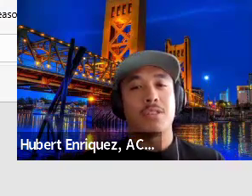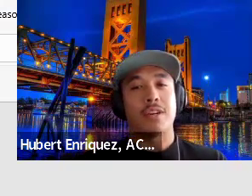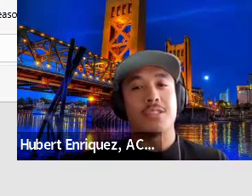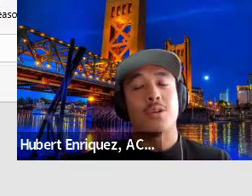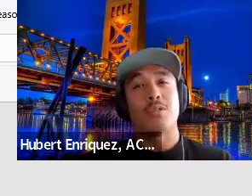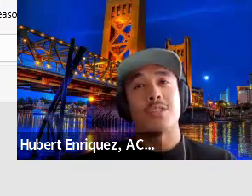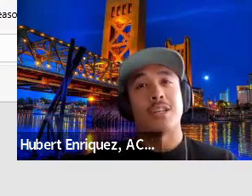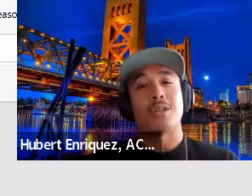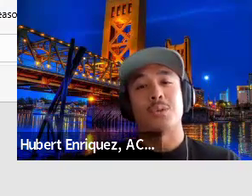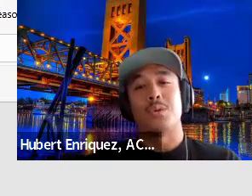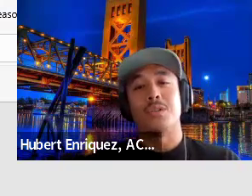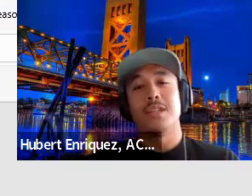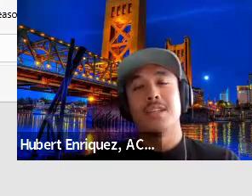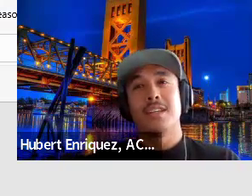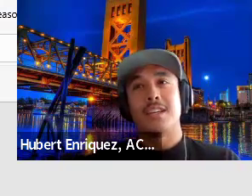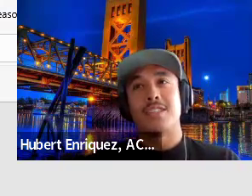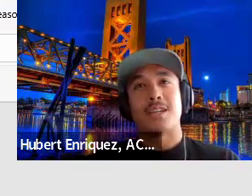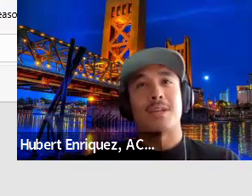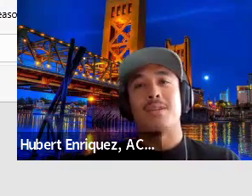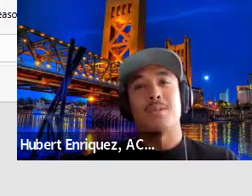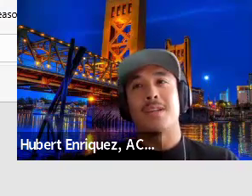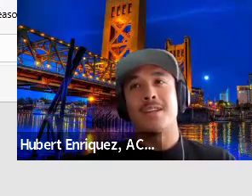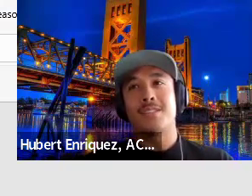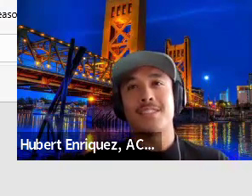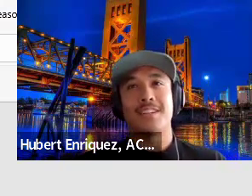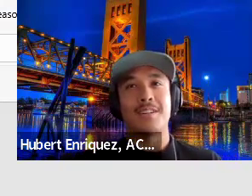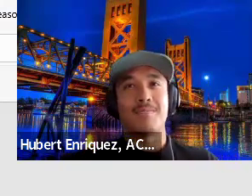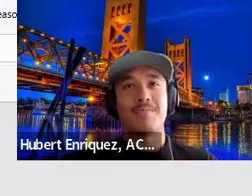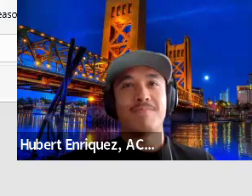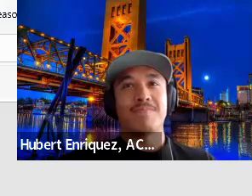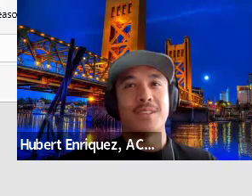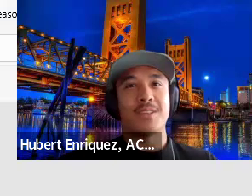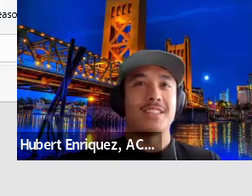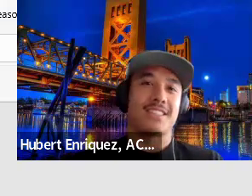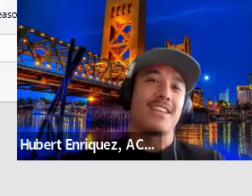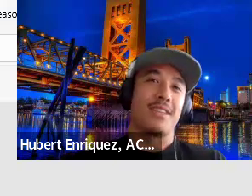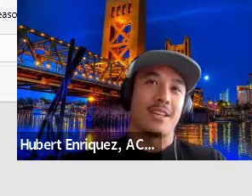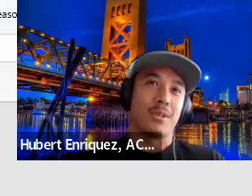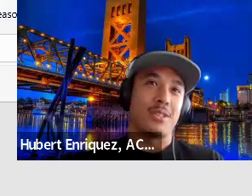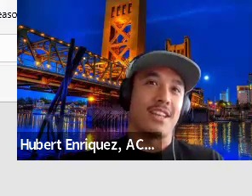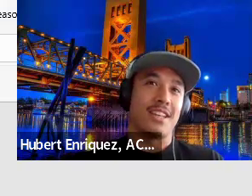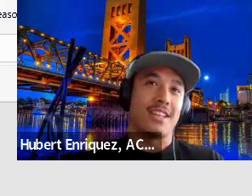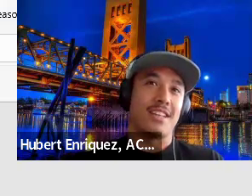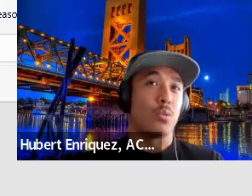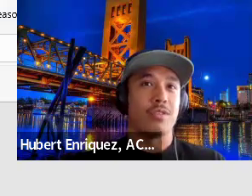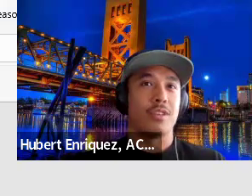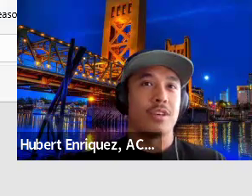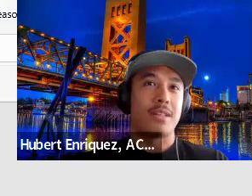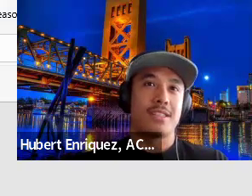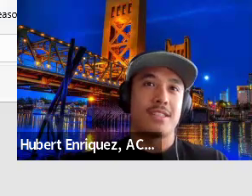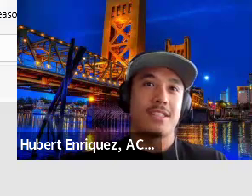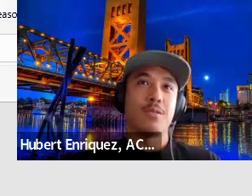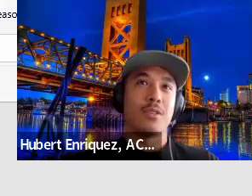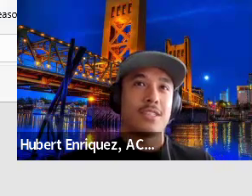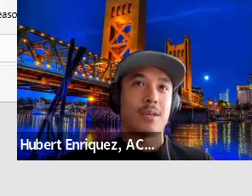remember, if those devices are over 10 years old, it's time to get a new one, guys. That's kind of the expiration date, or rule of